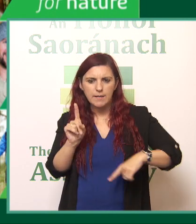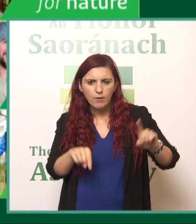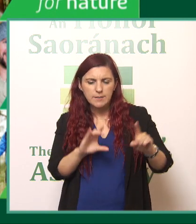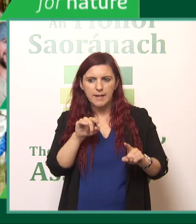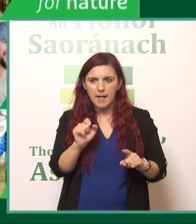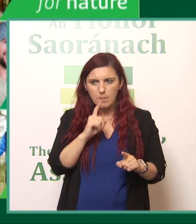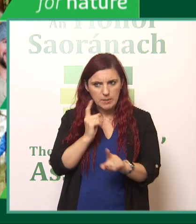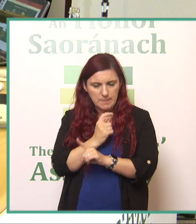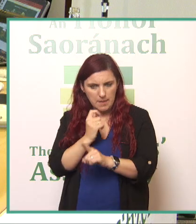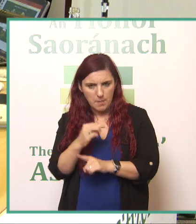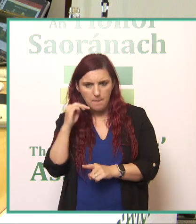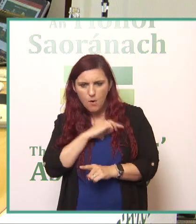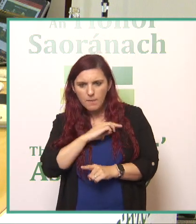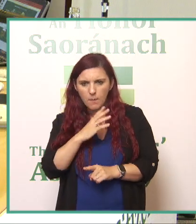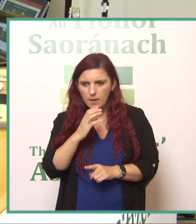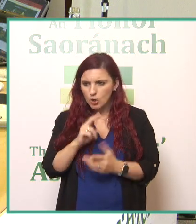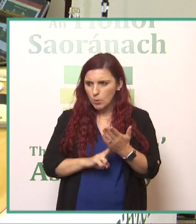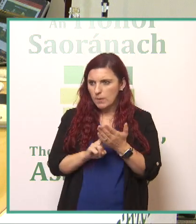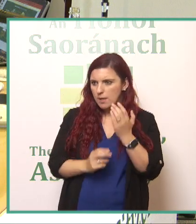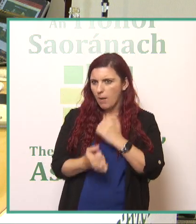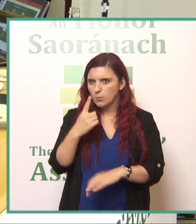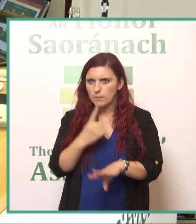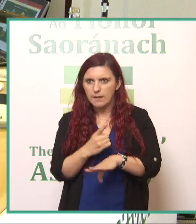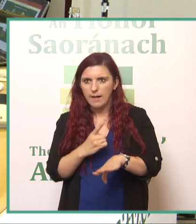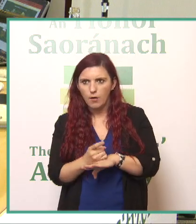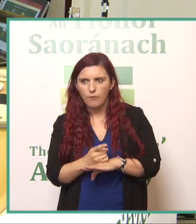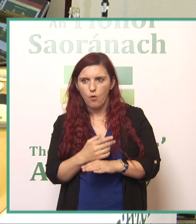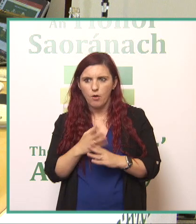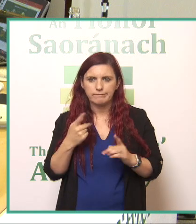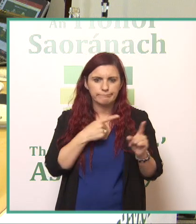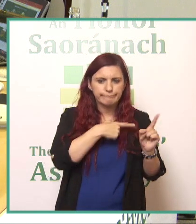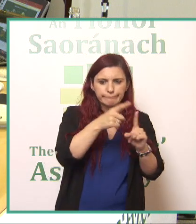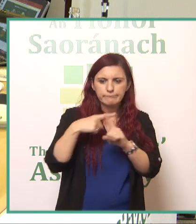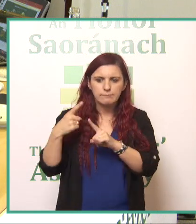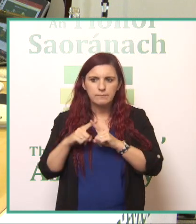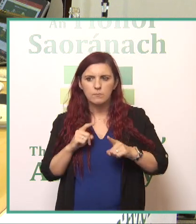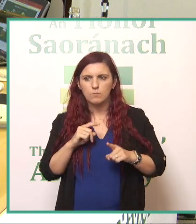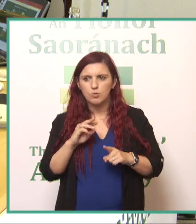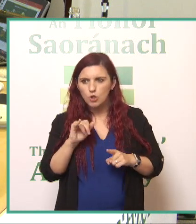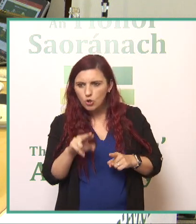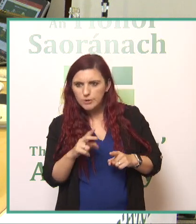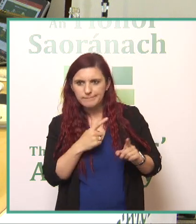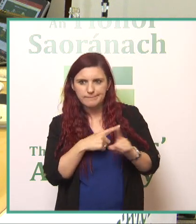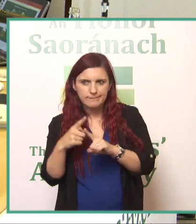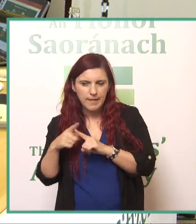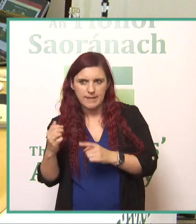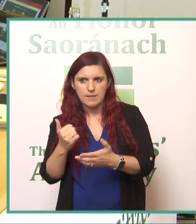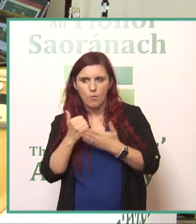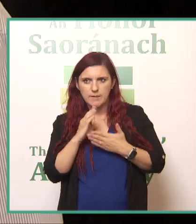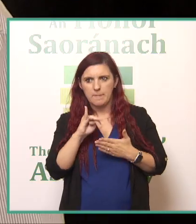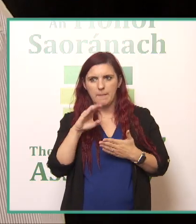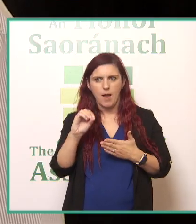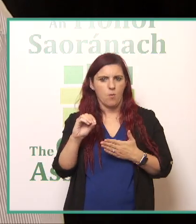the opportunities. There's many opportunities, particularly in terms of wood production and supporting our